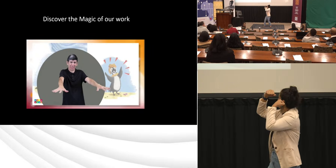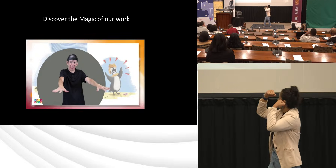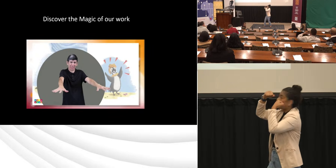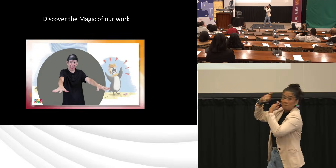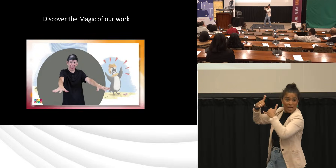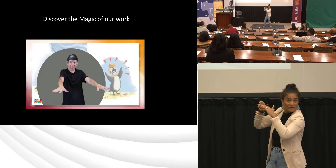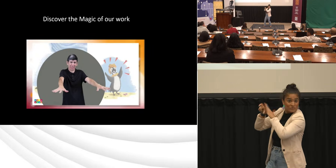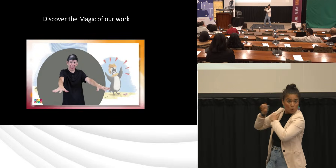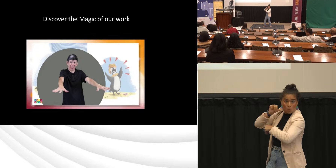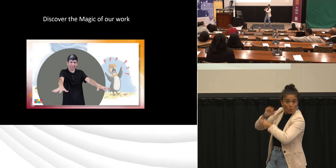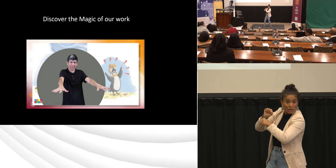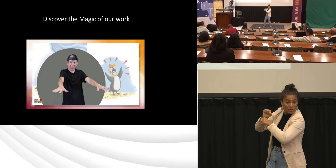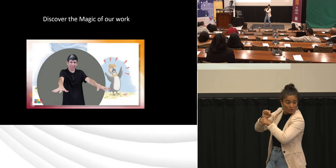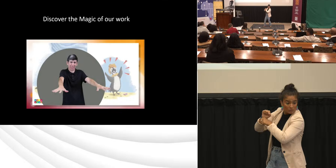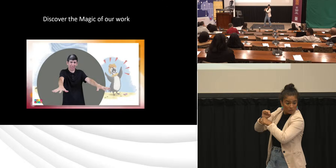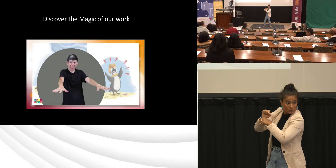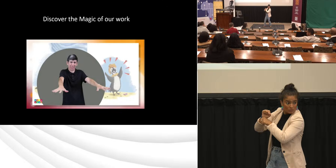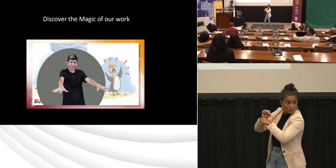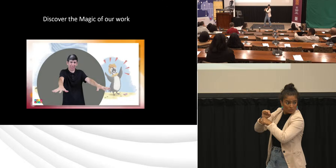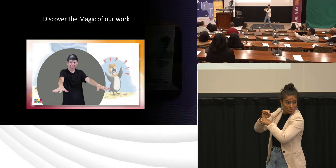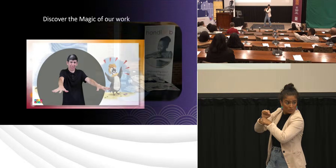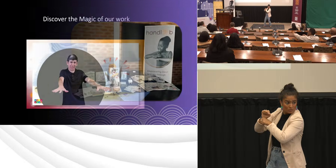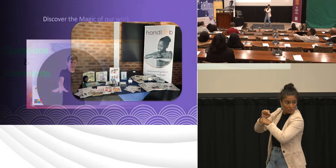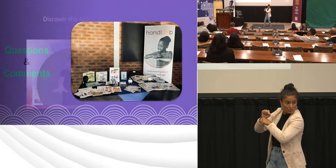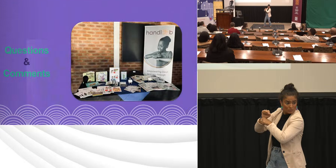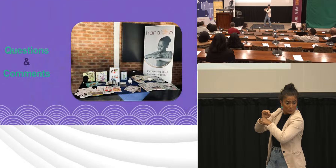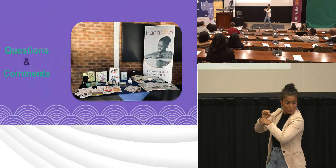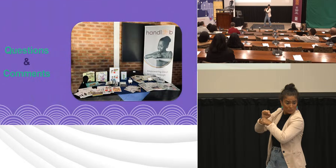And we're not. No.